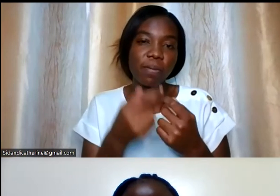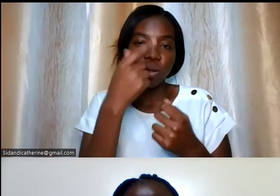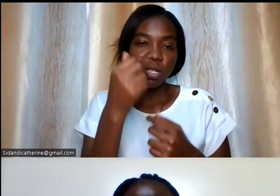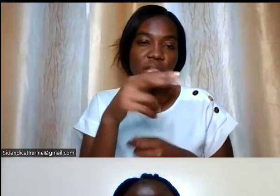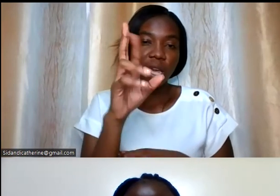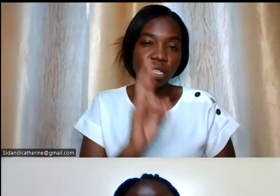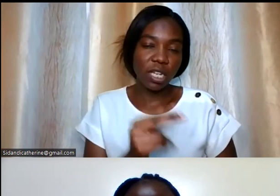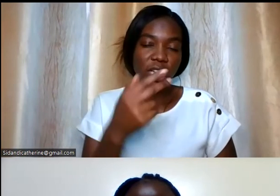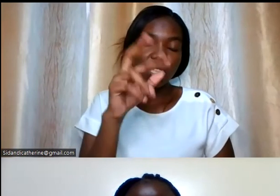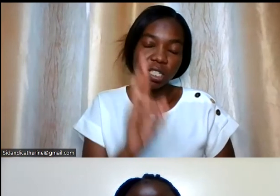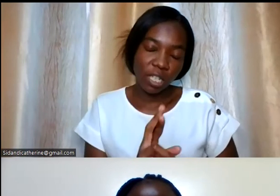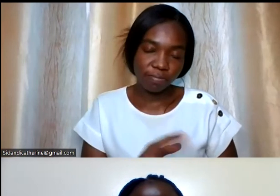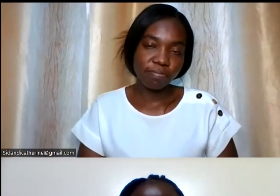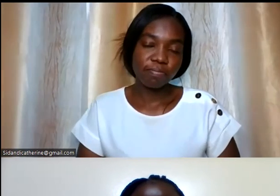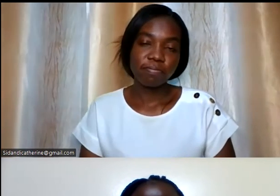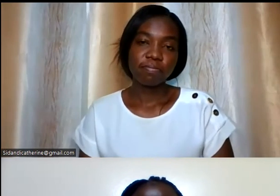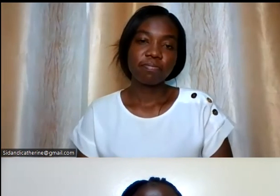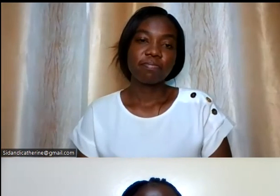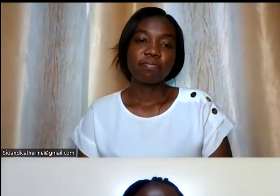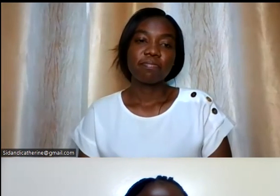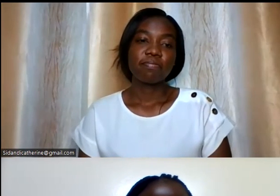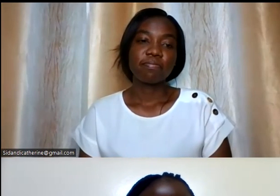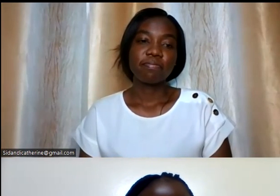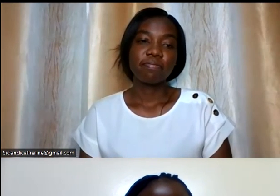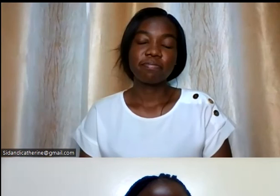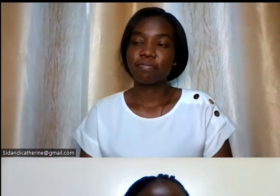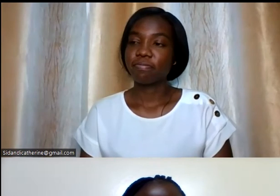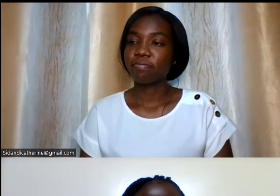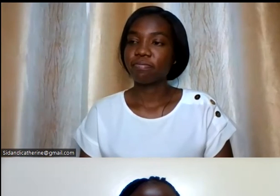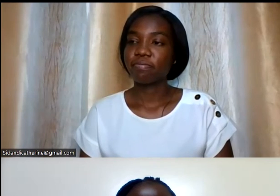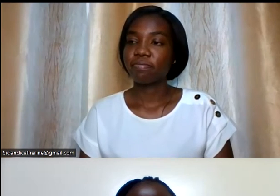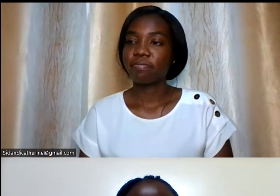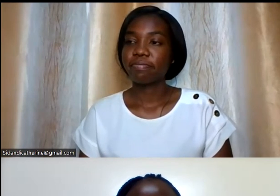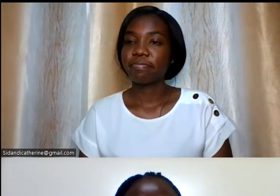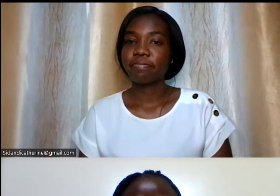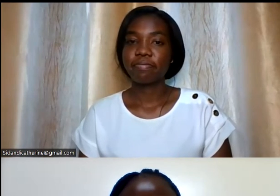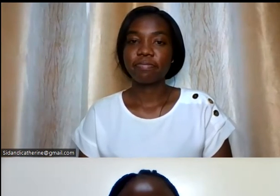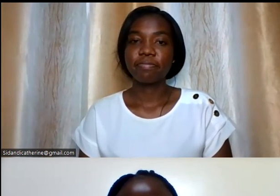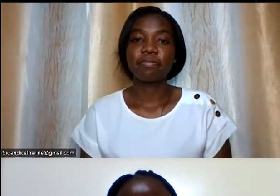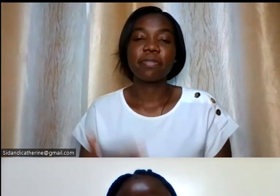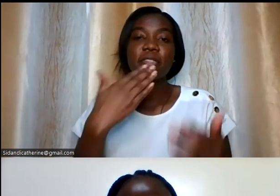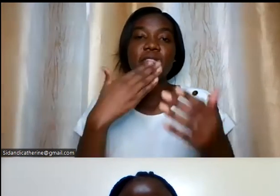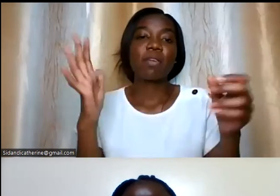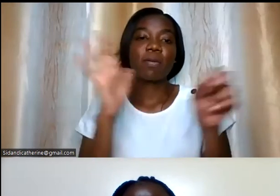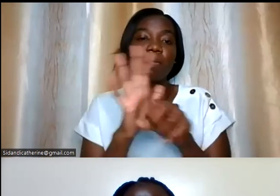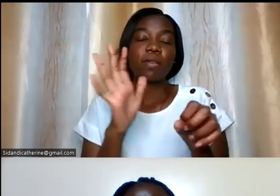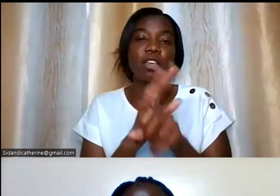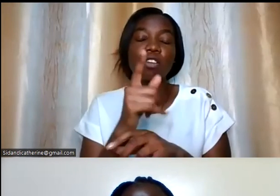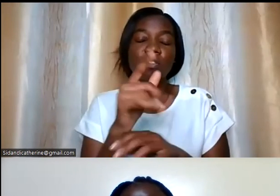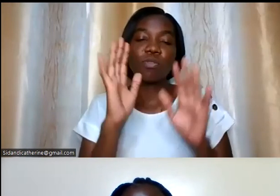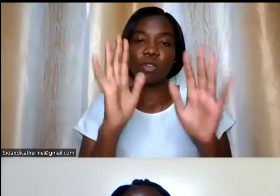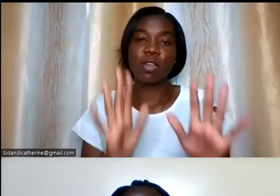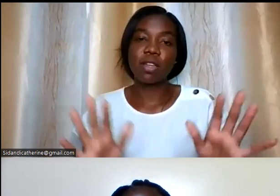for the HR. Thank you, Kevin. Thank you so much, Kim. You've been an